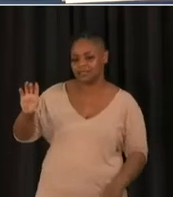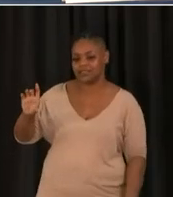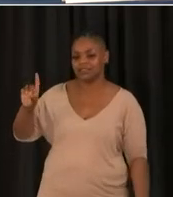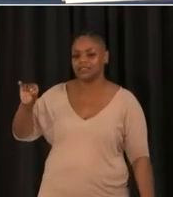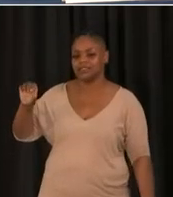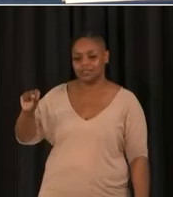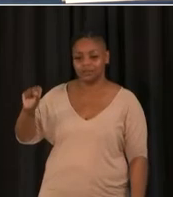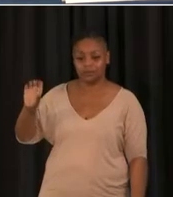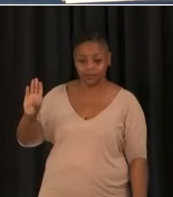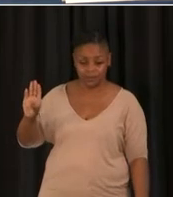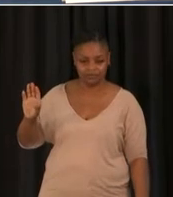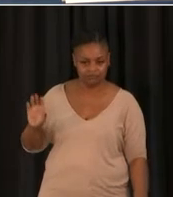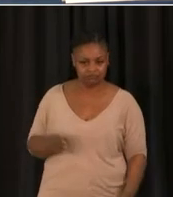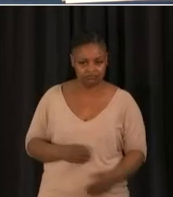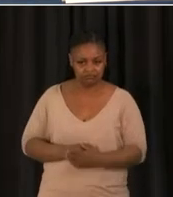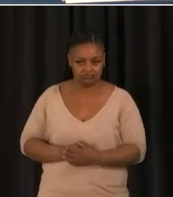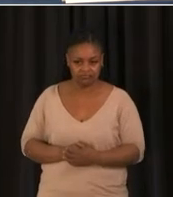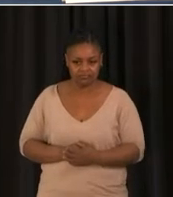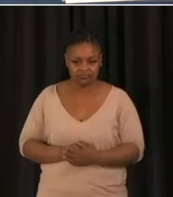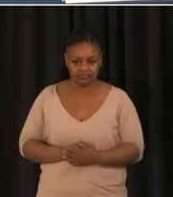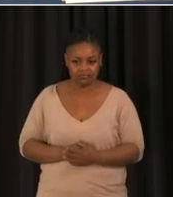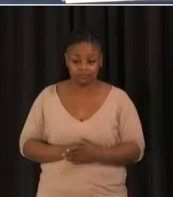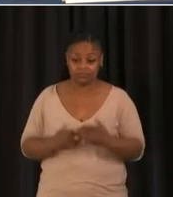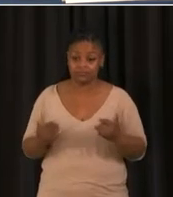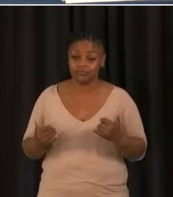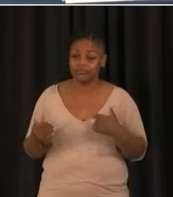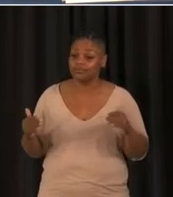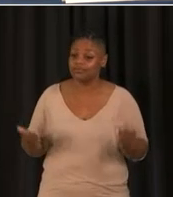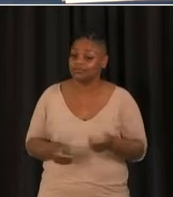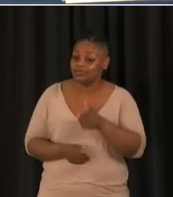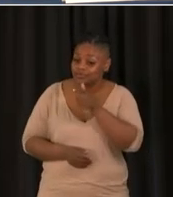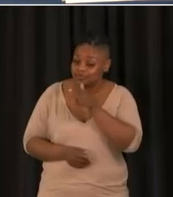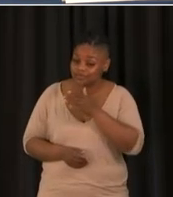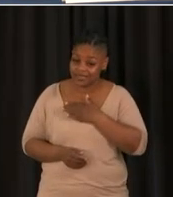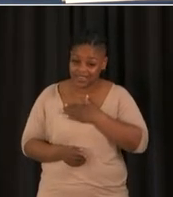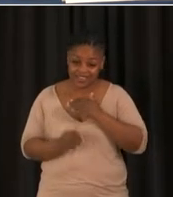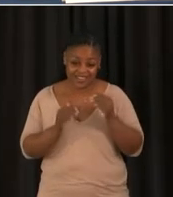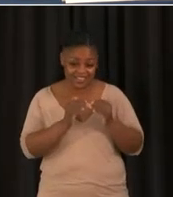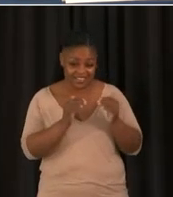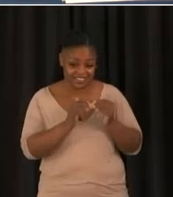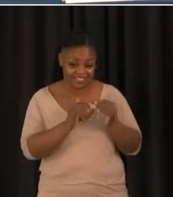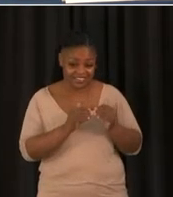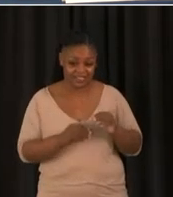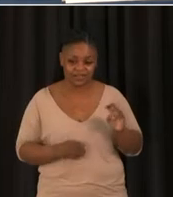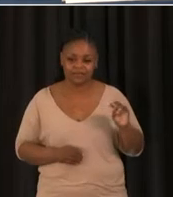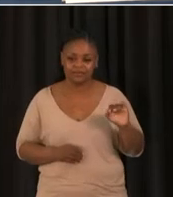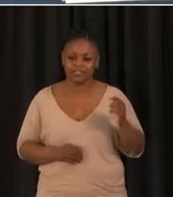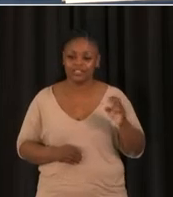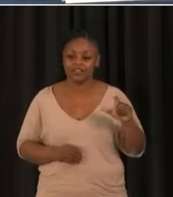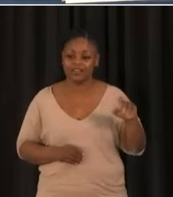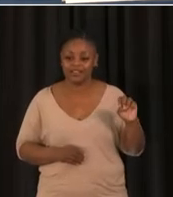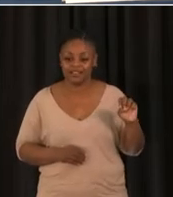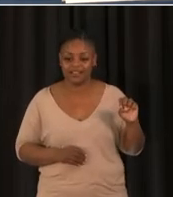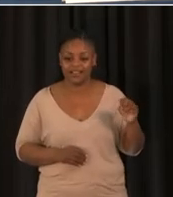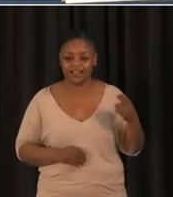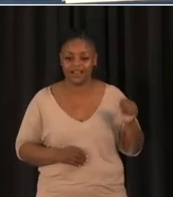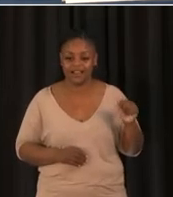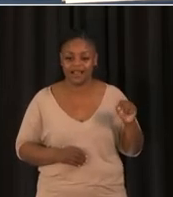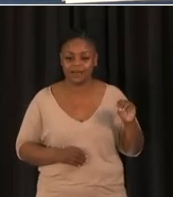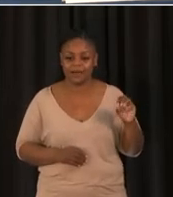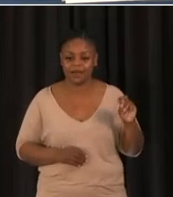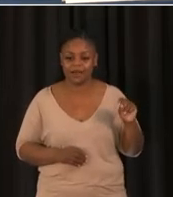So again, I want to just thank you for the opportunity to be here today and to share information about what the department is doing. Again,